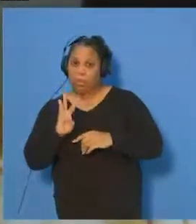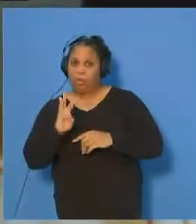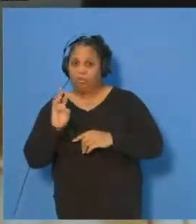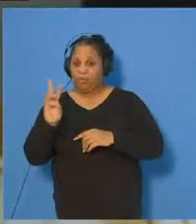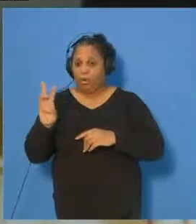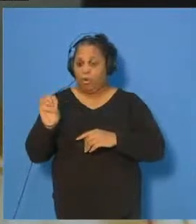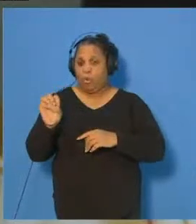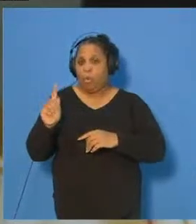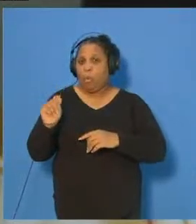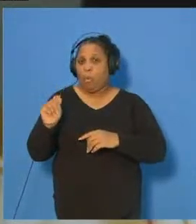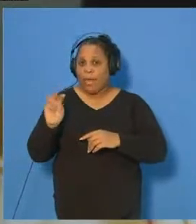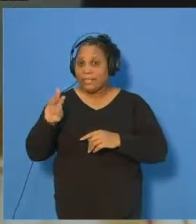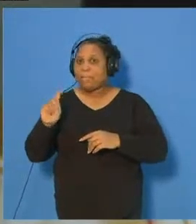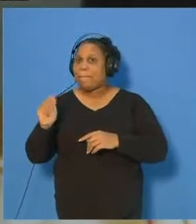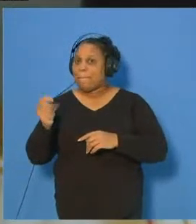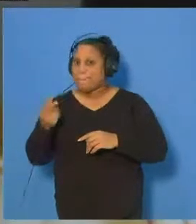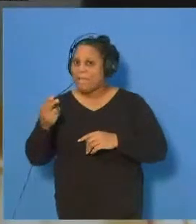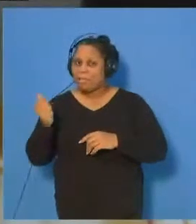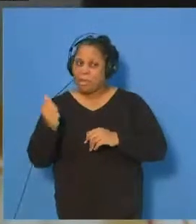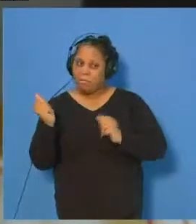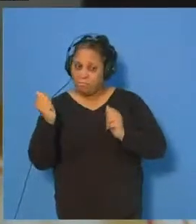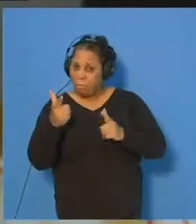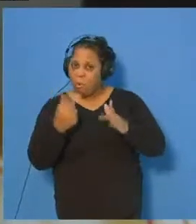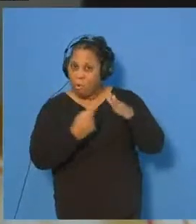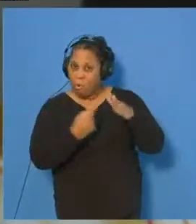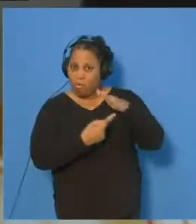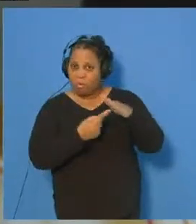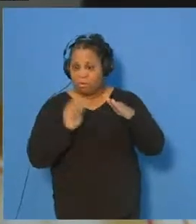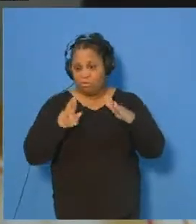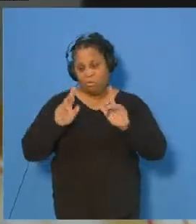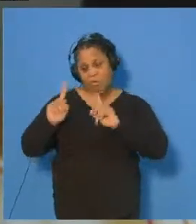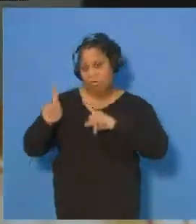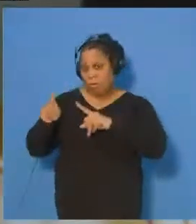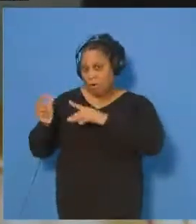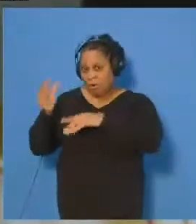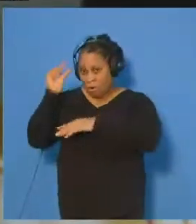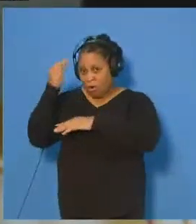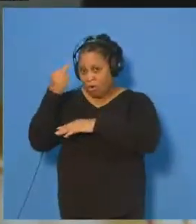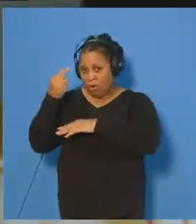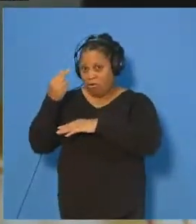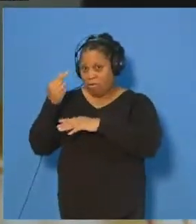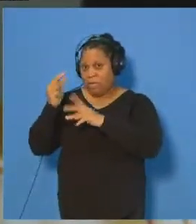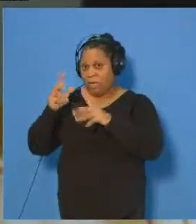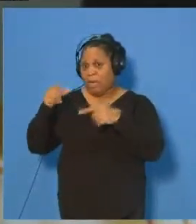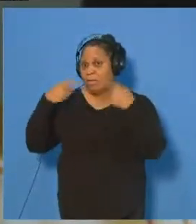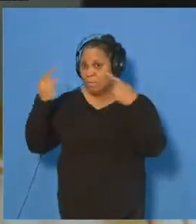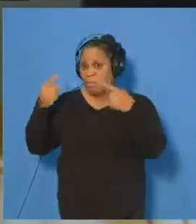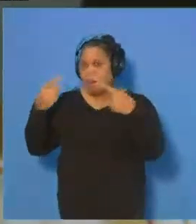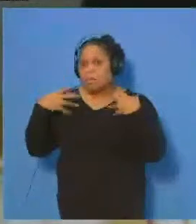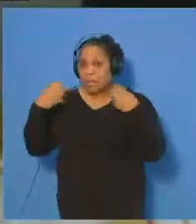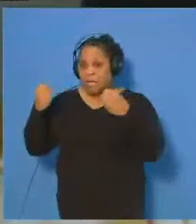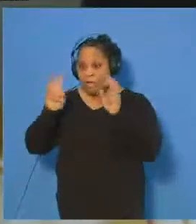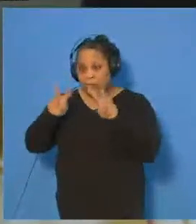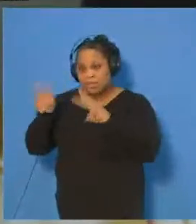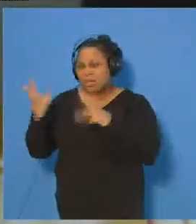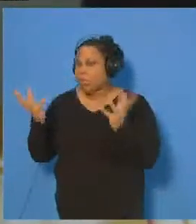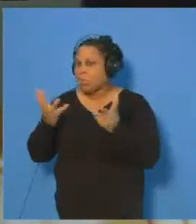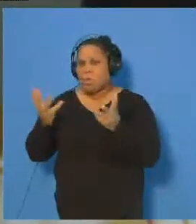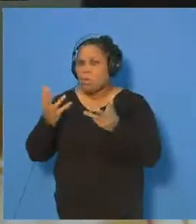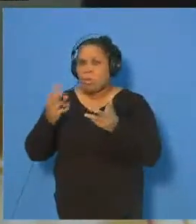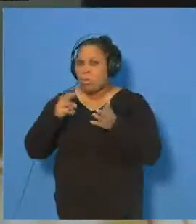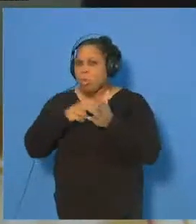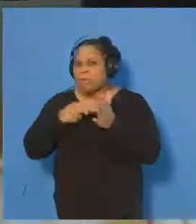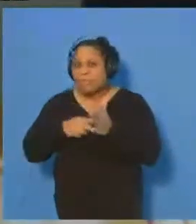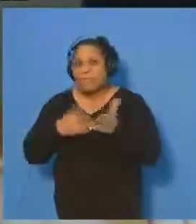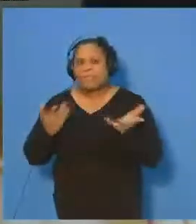are quarantined within the homes or government quarantine facility under public health supervision? What is their status?